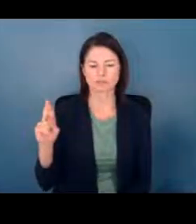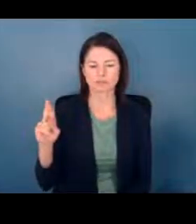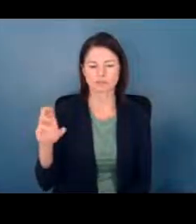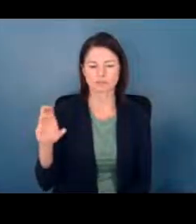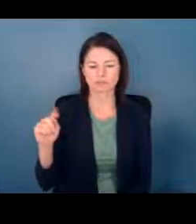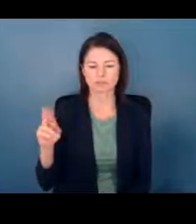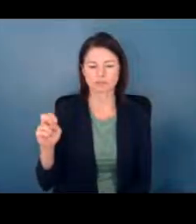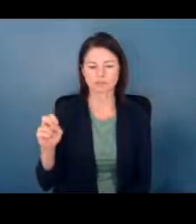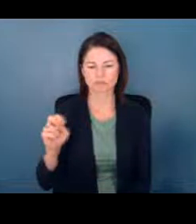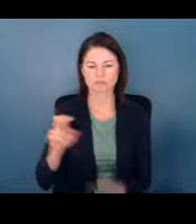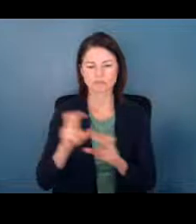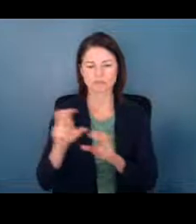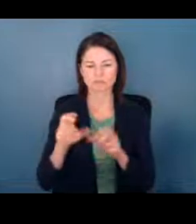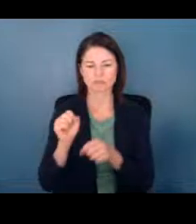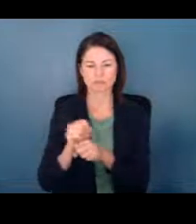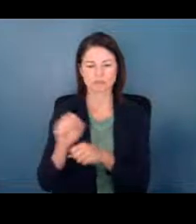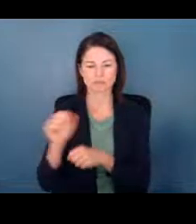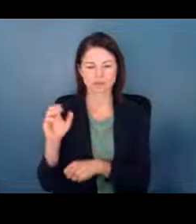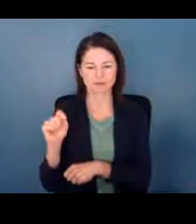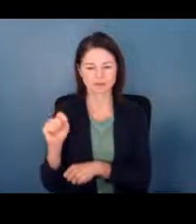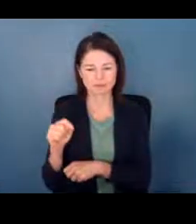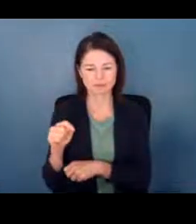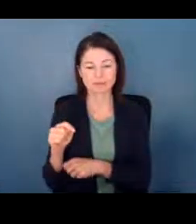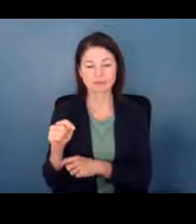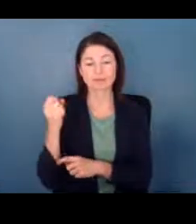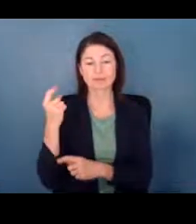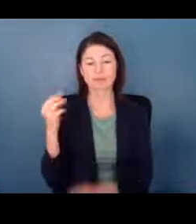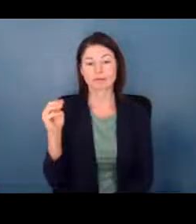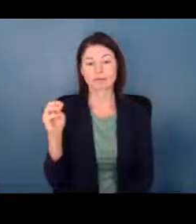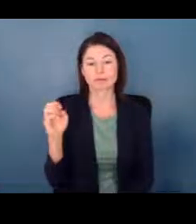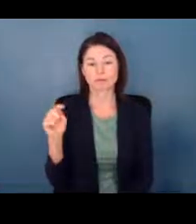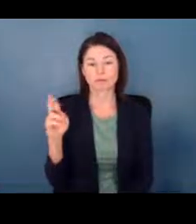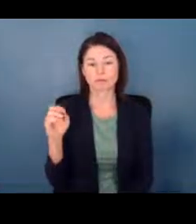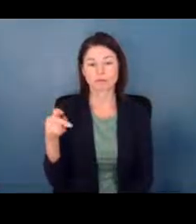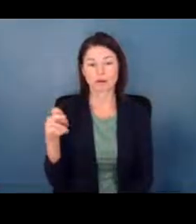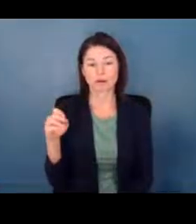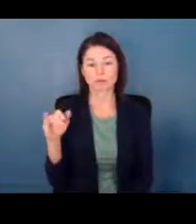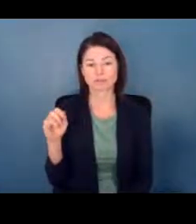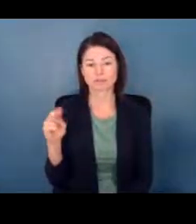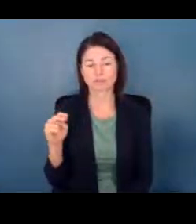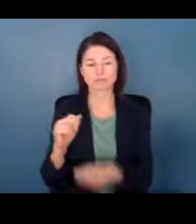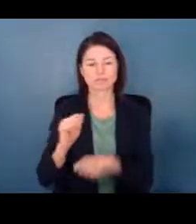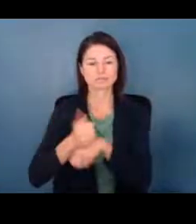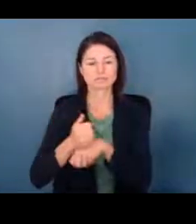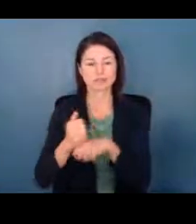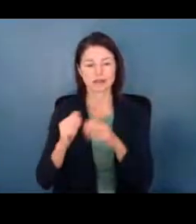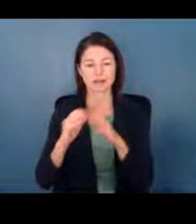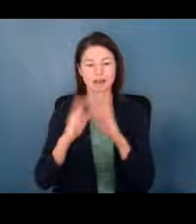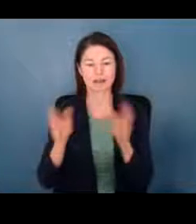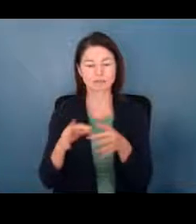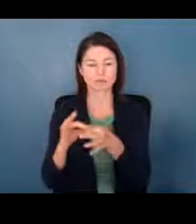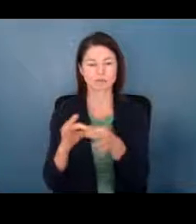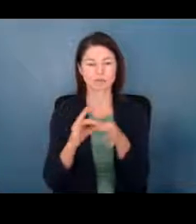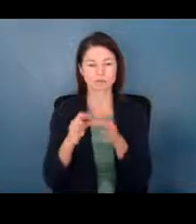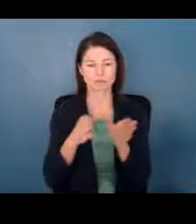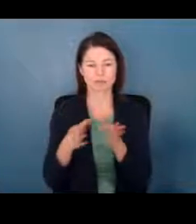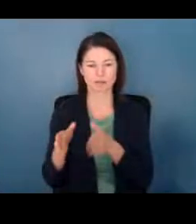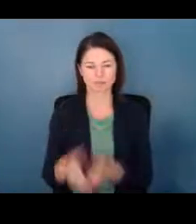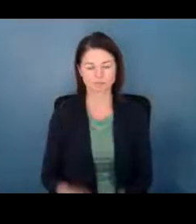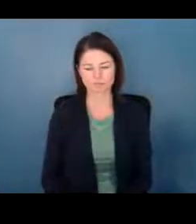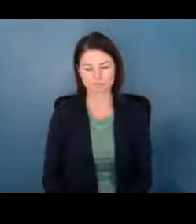that metropolitan planning organizations develop a housing coordination plan.